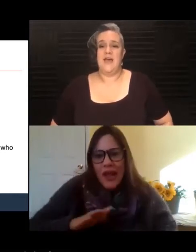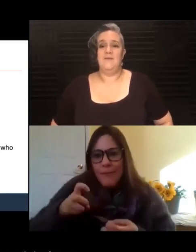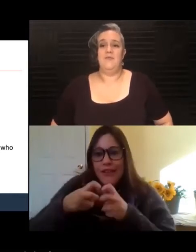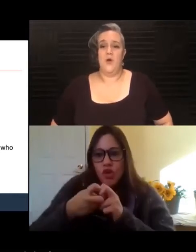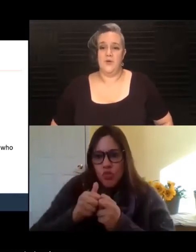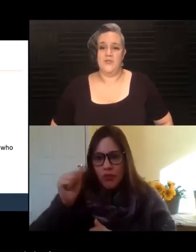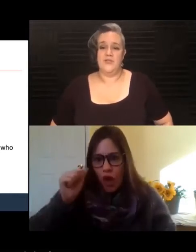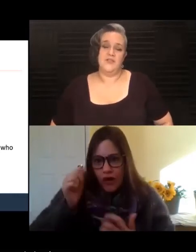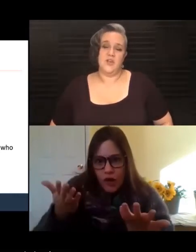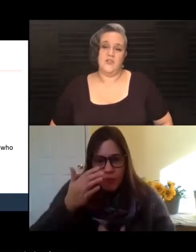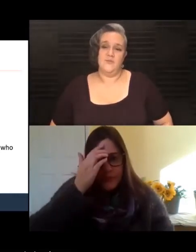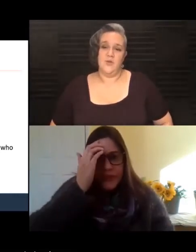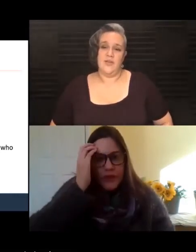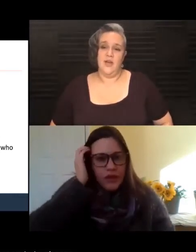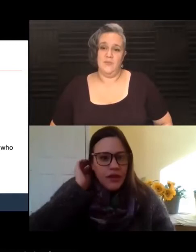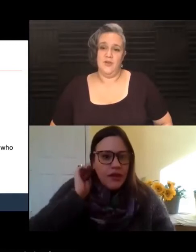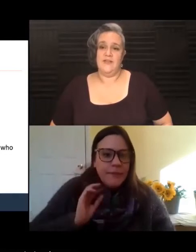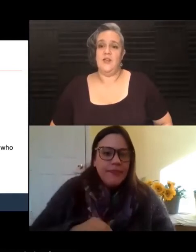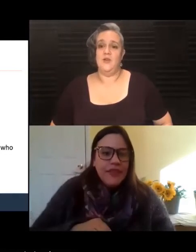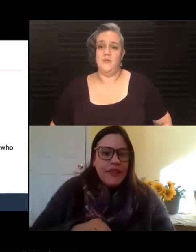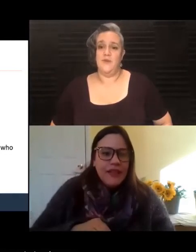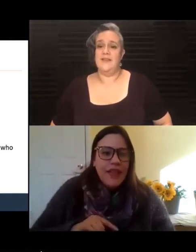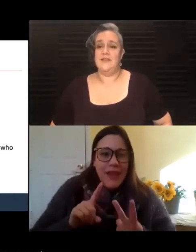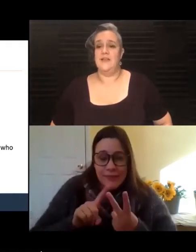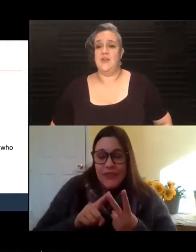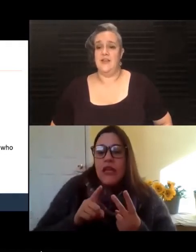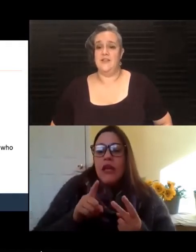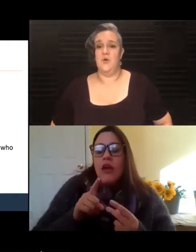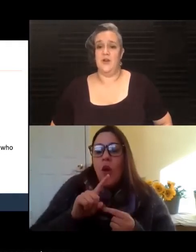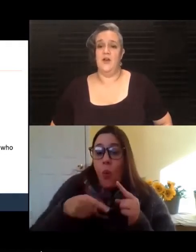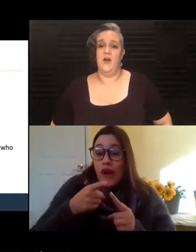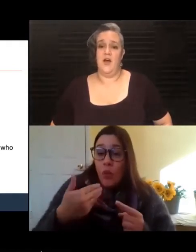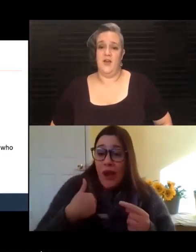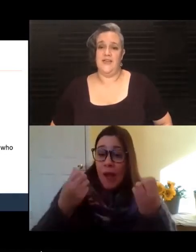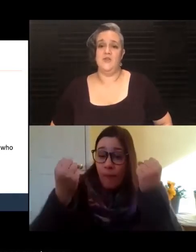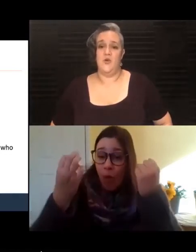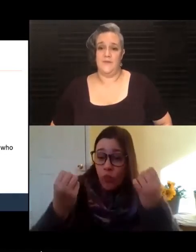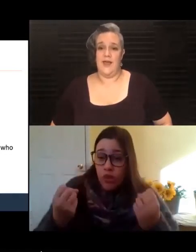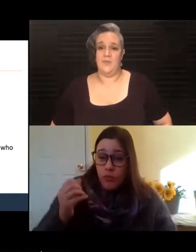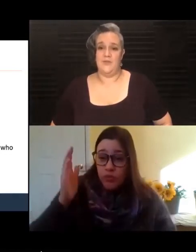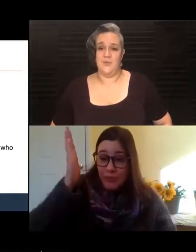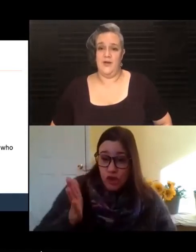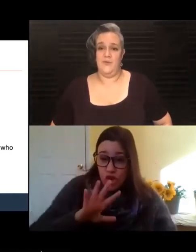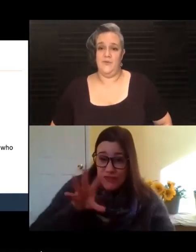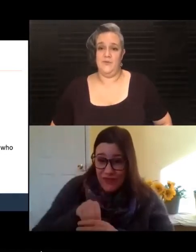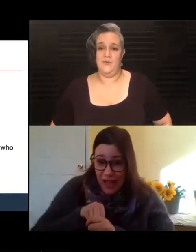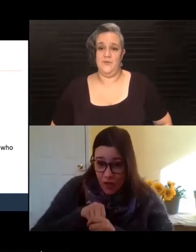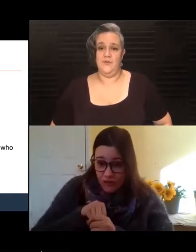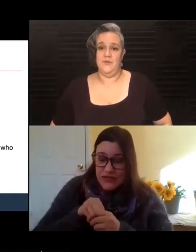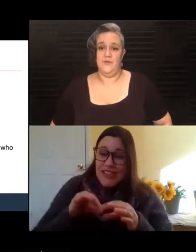same time, if one person is in charge of muting and unmuting, then you can prevent things such as spoken audience overlap as well.